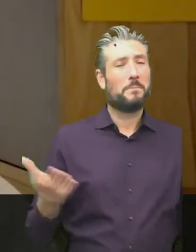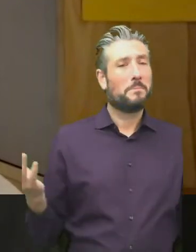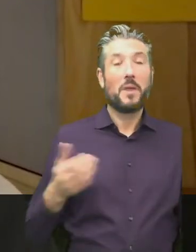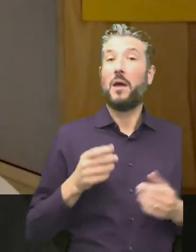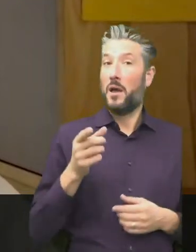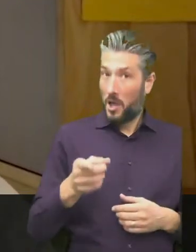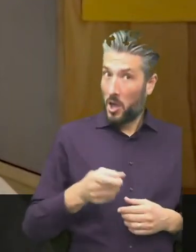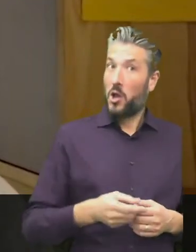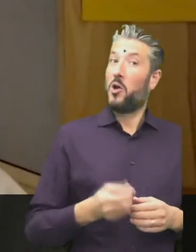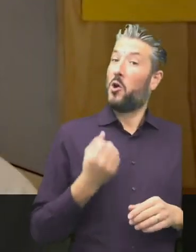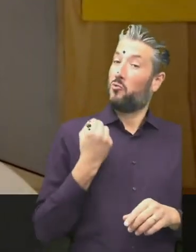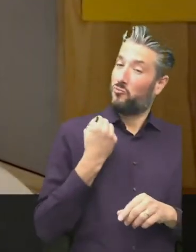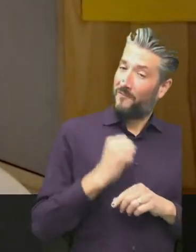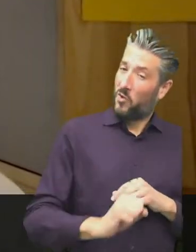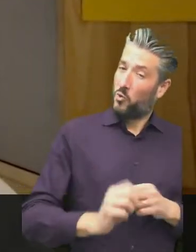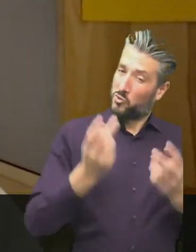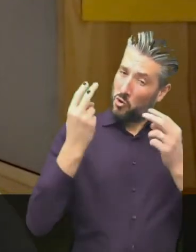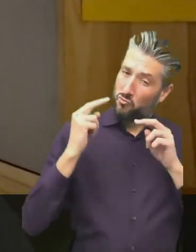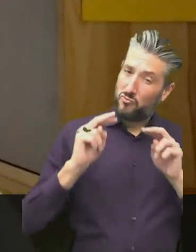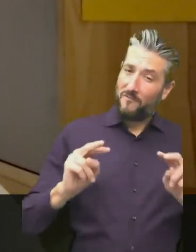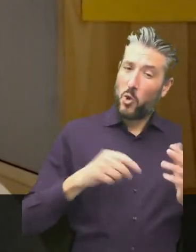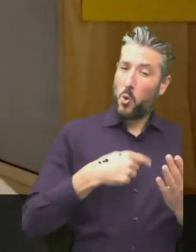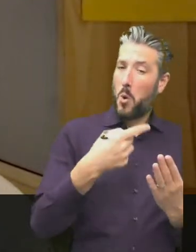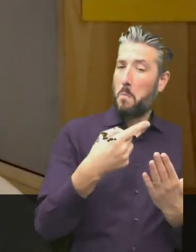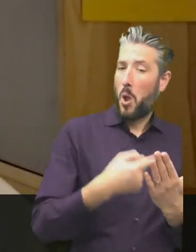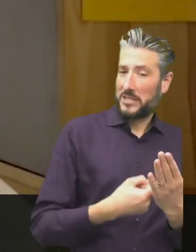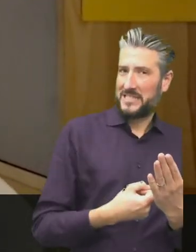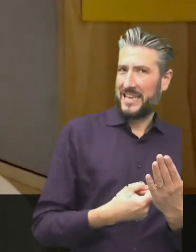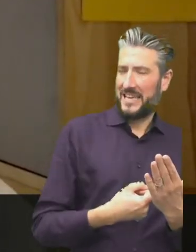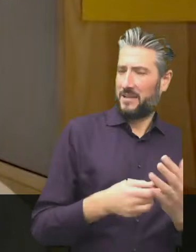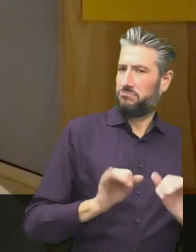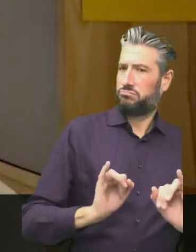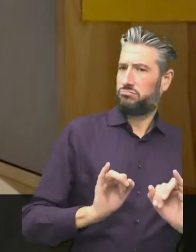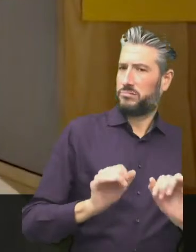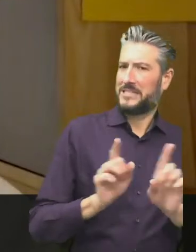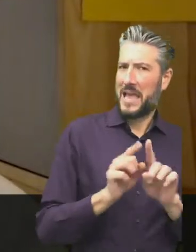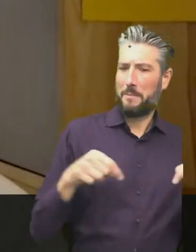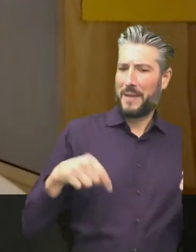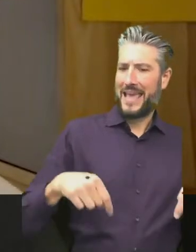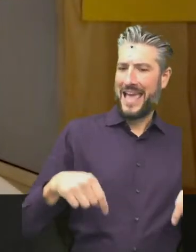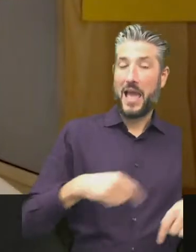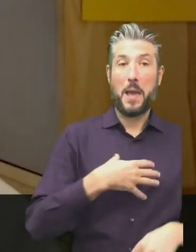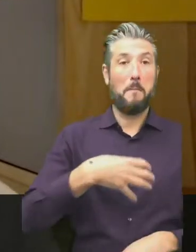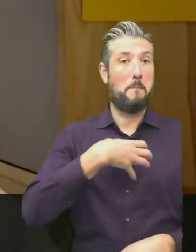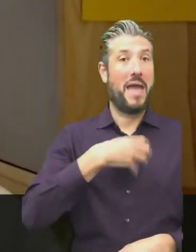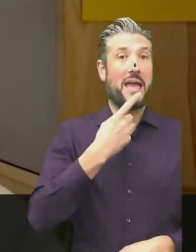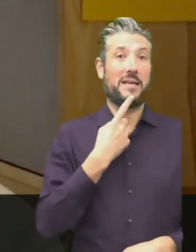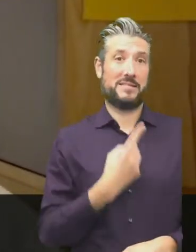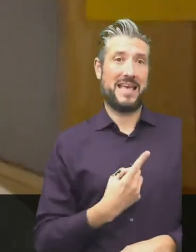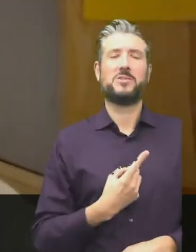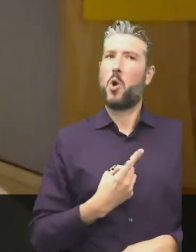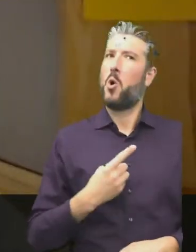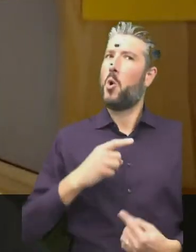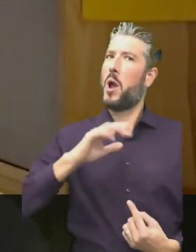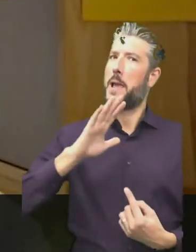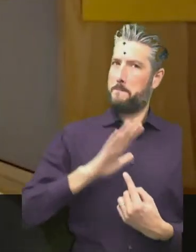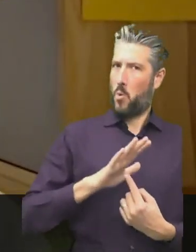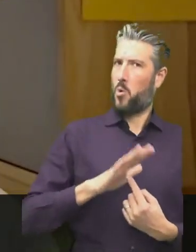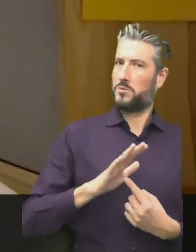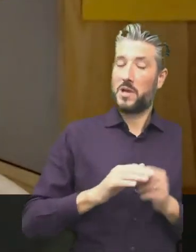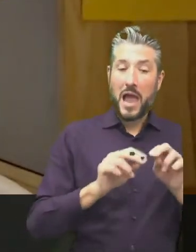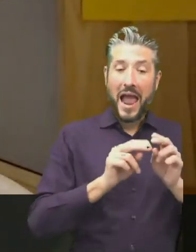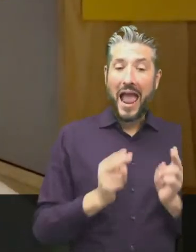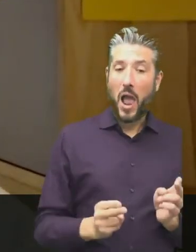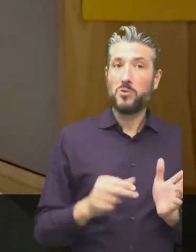families. The mayor is fond of saying that solving housing problems is a marathon rather than a sprint.